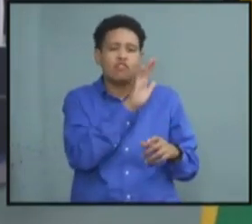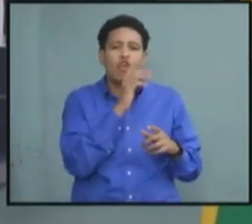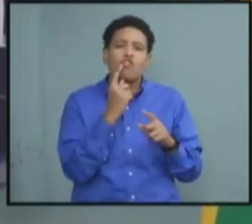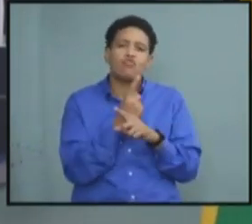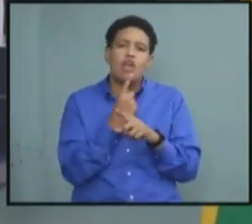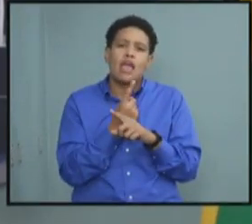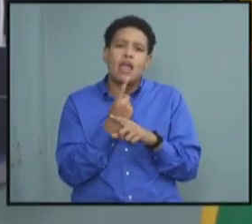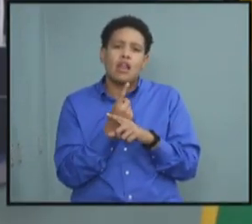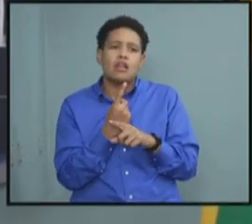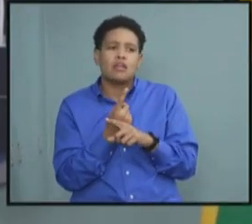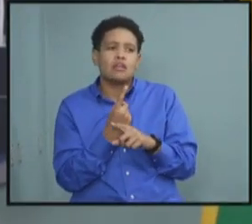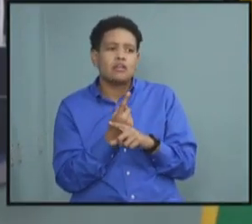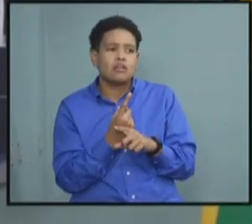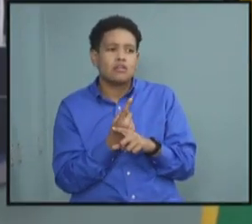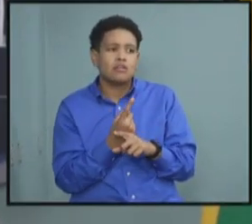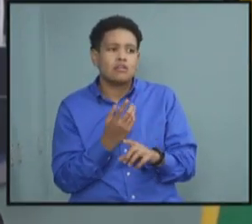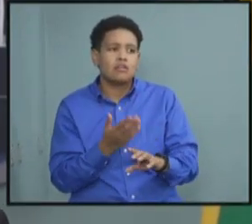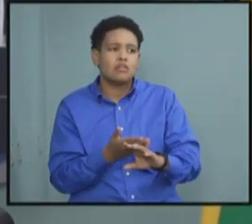regularly